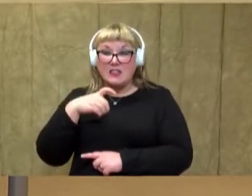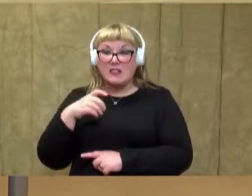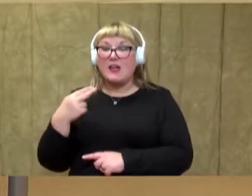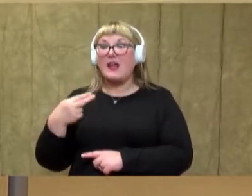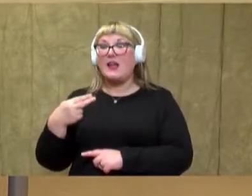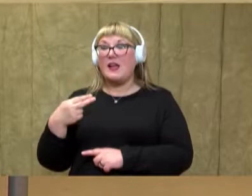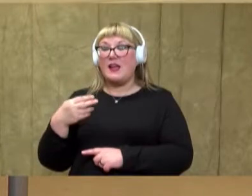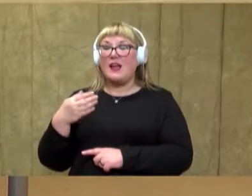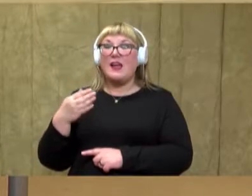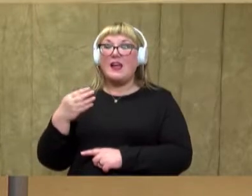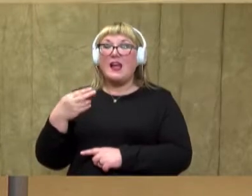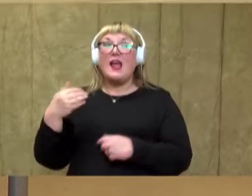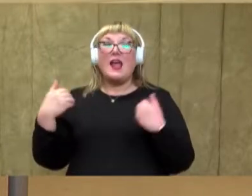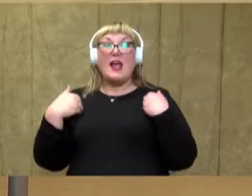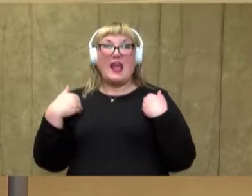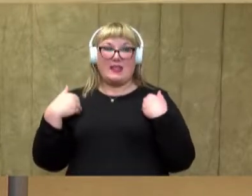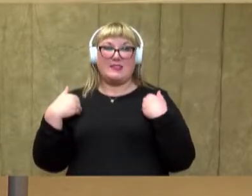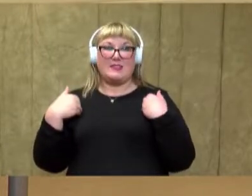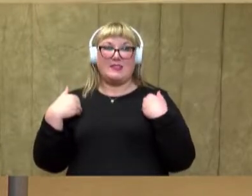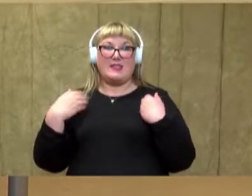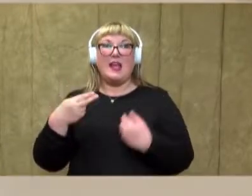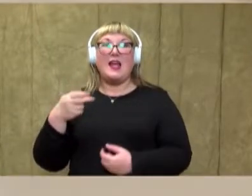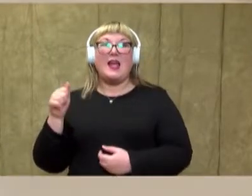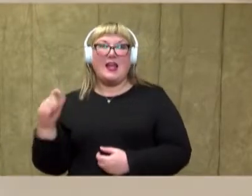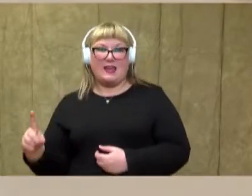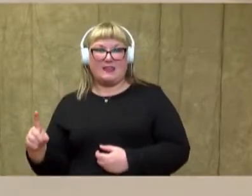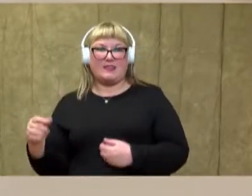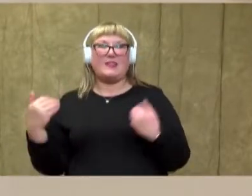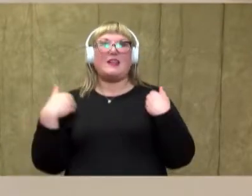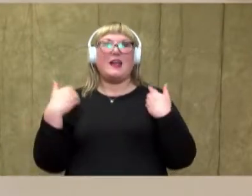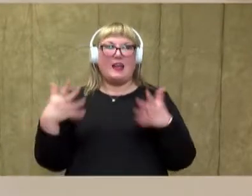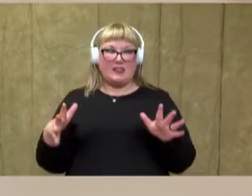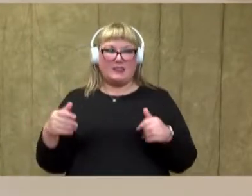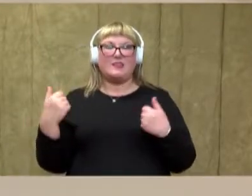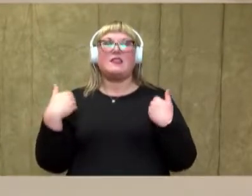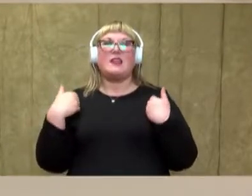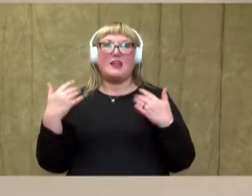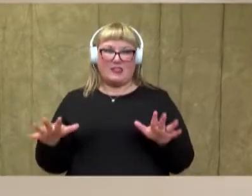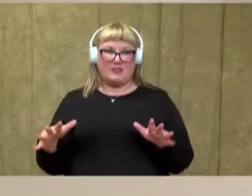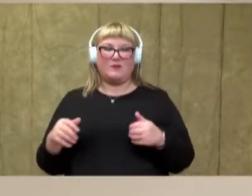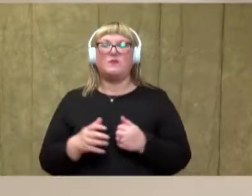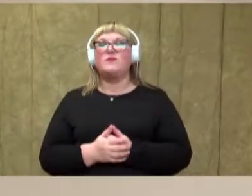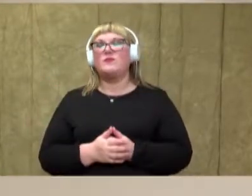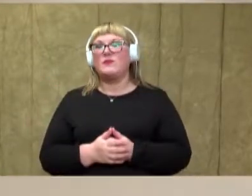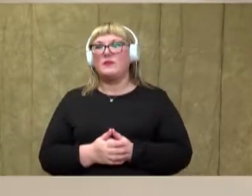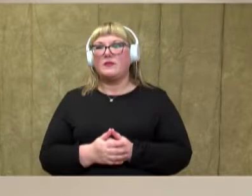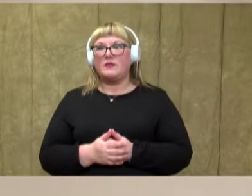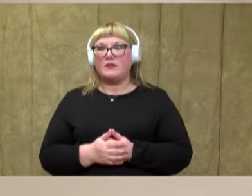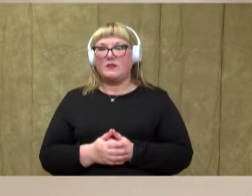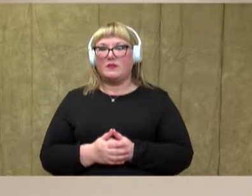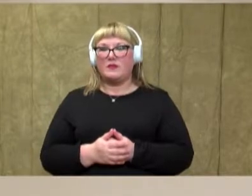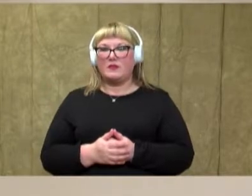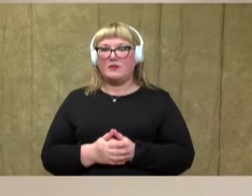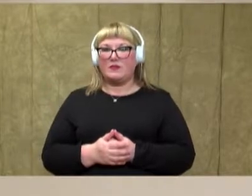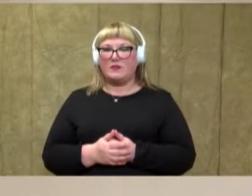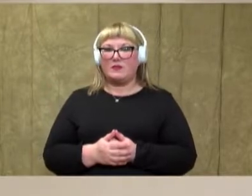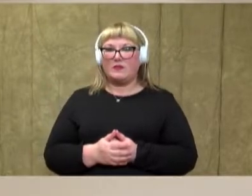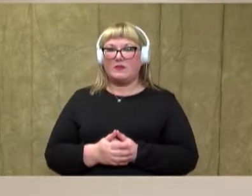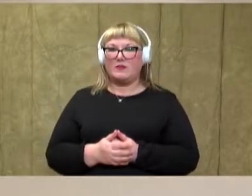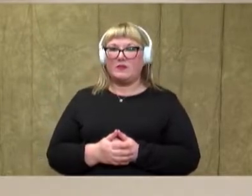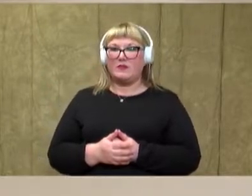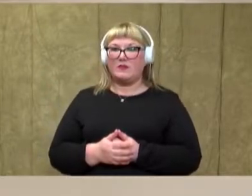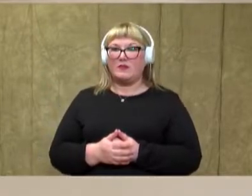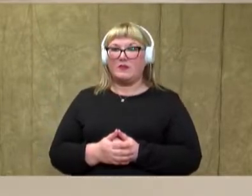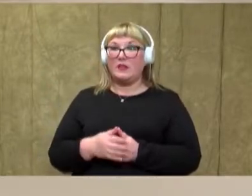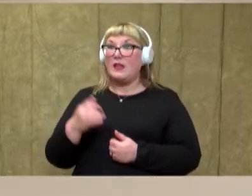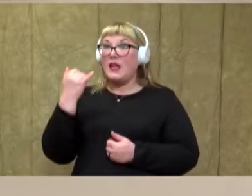looking for the sh sound within the word, aren't we? Absolutely. And we know that if it has the sound, it goes to blue team. If